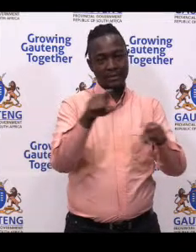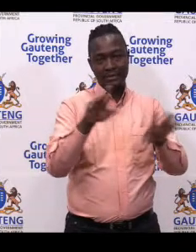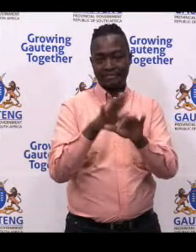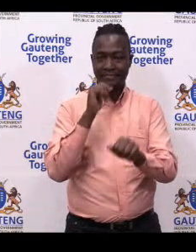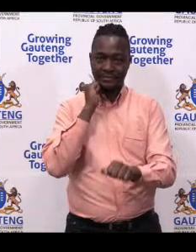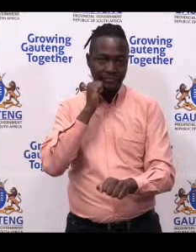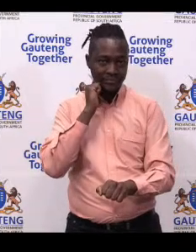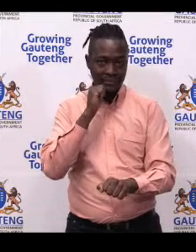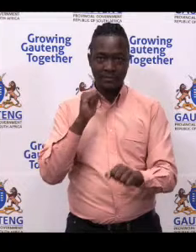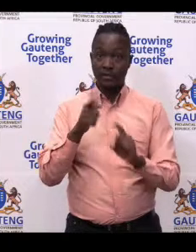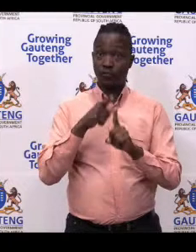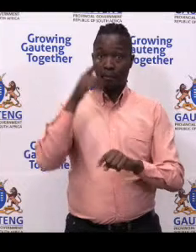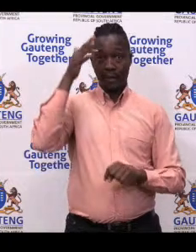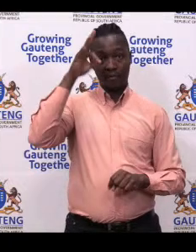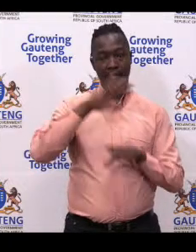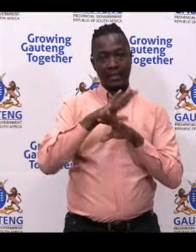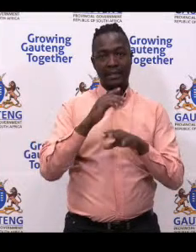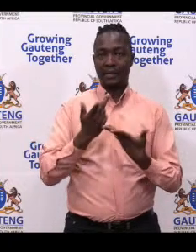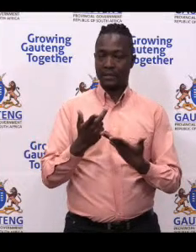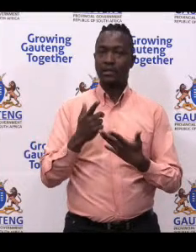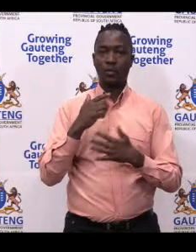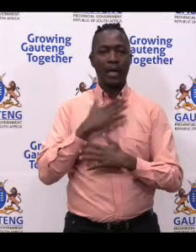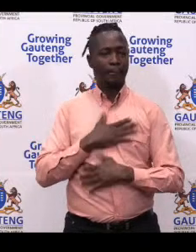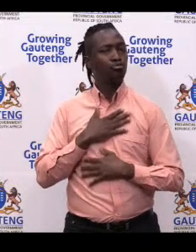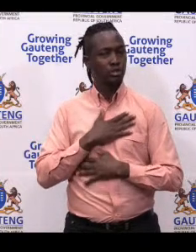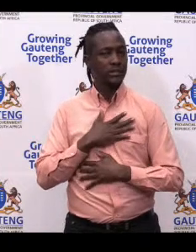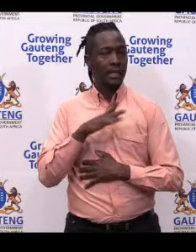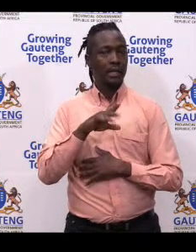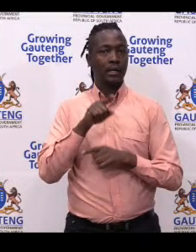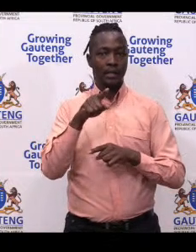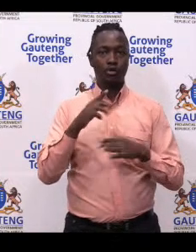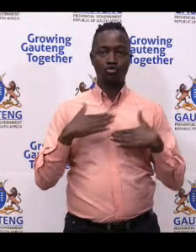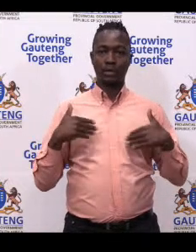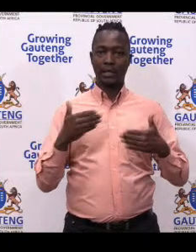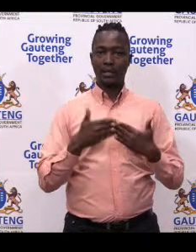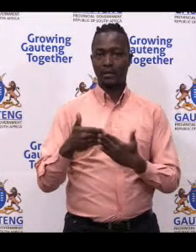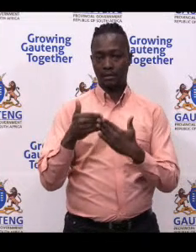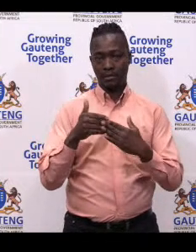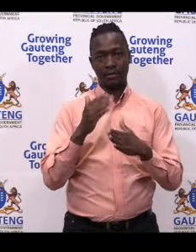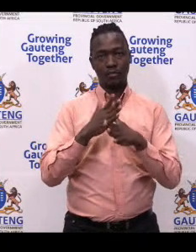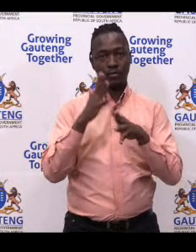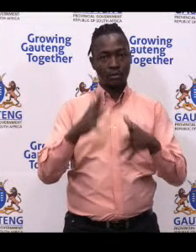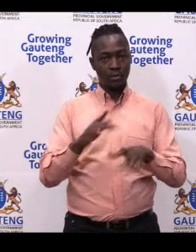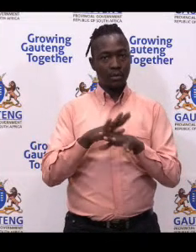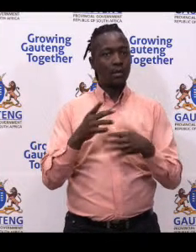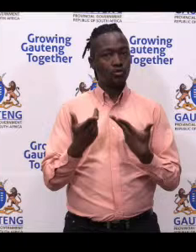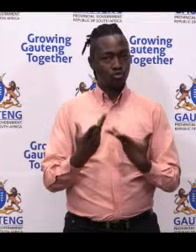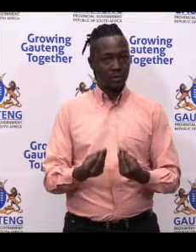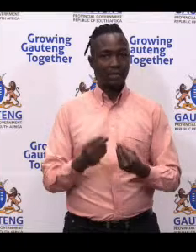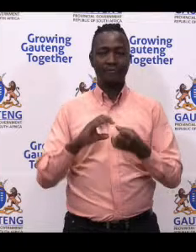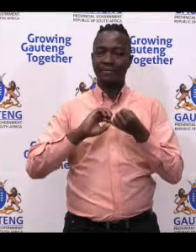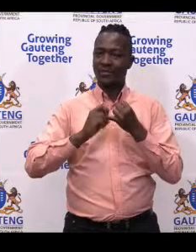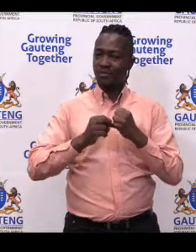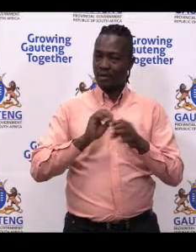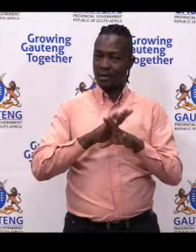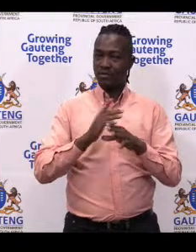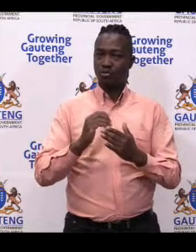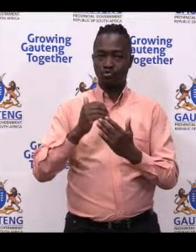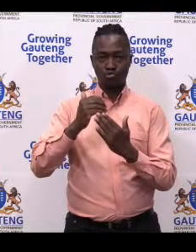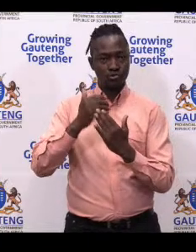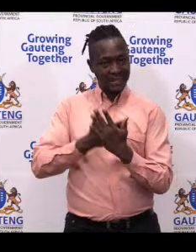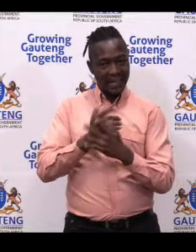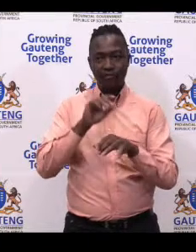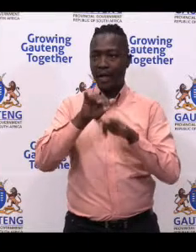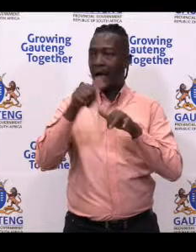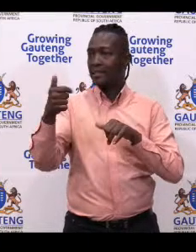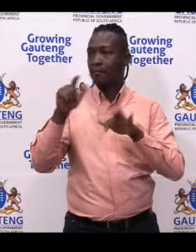deceased, and also express our appreciation to the healthcare workers who have put in effort in trying to save their lives